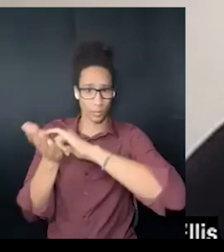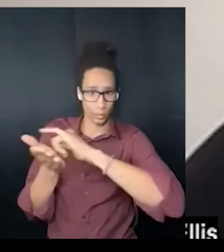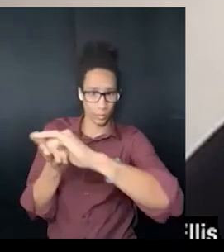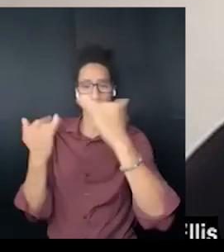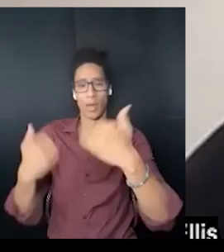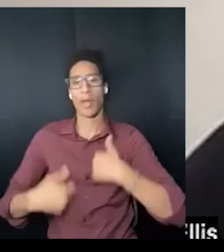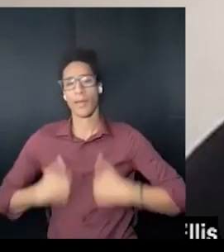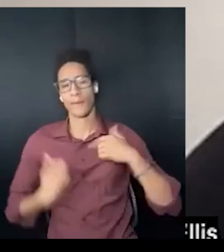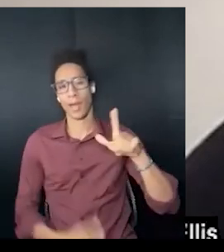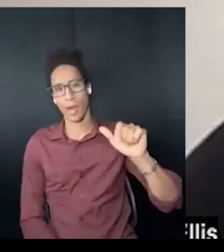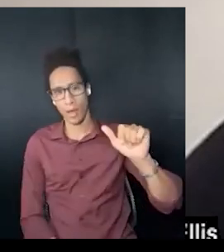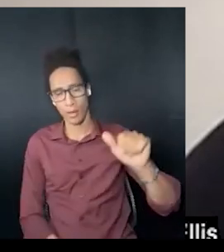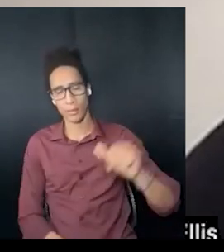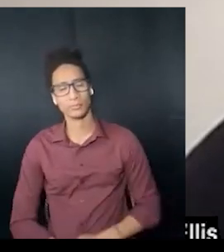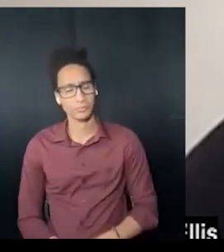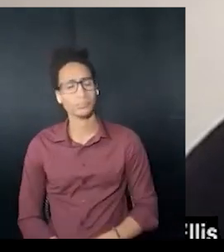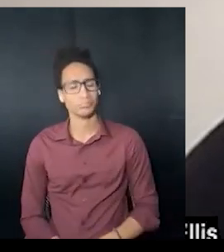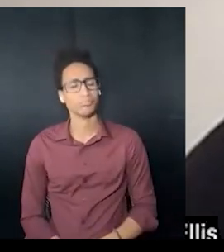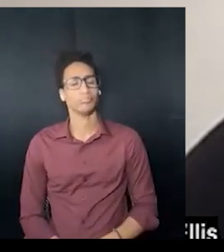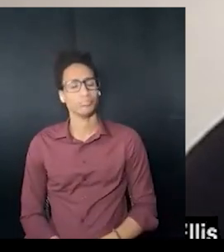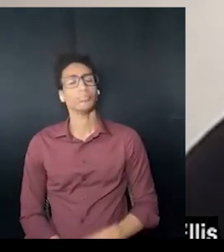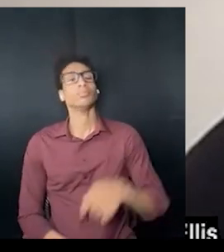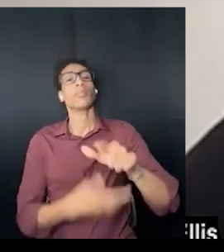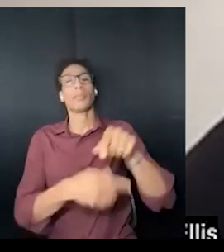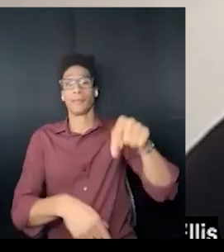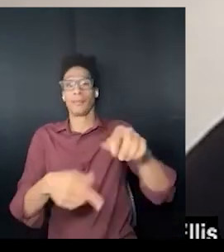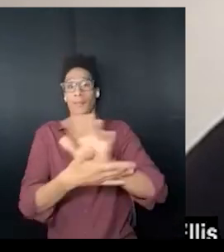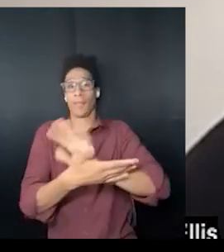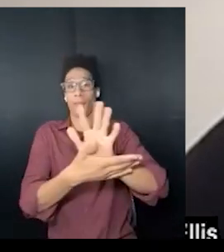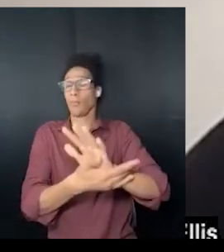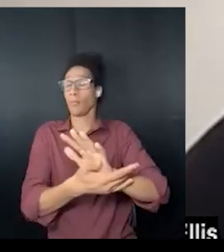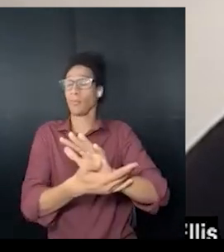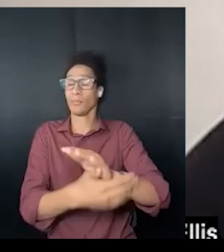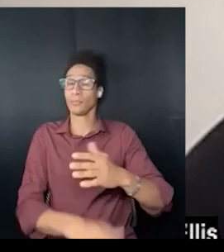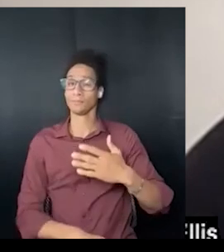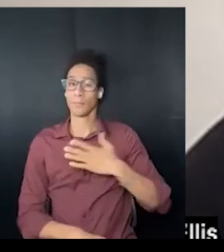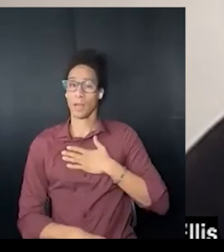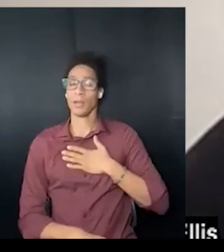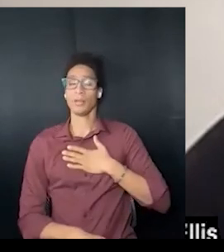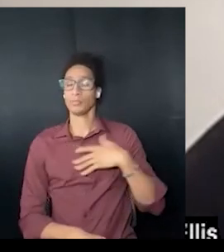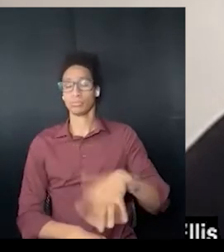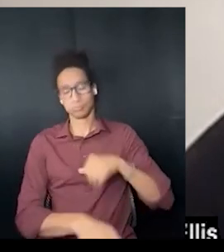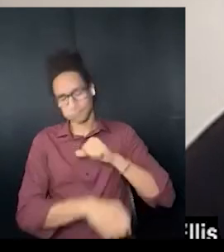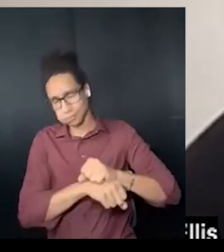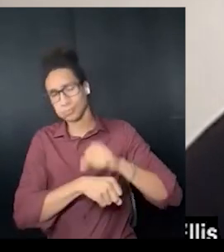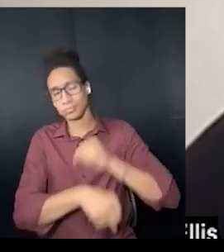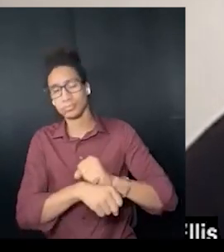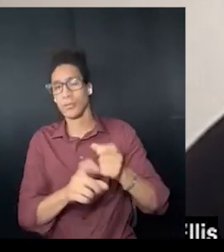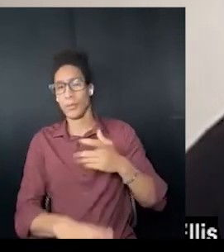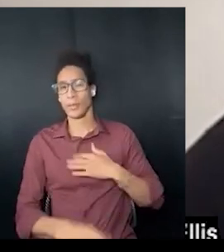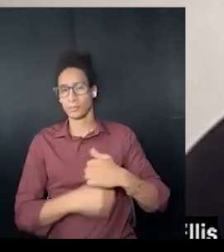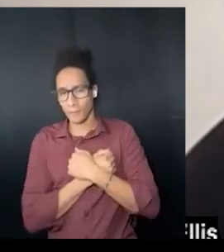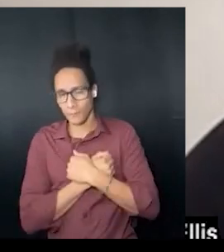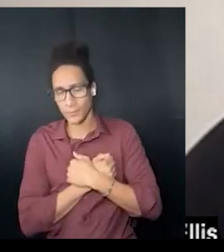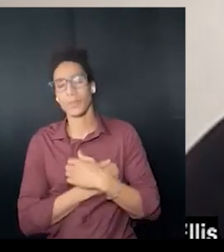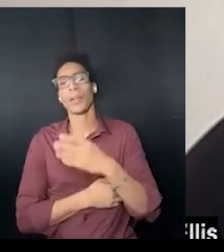Angeles. And this film was a labor of love and a personal moral inquiry that